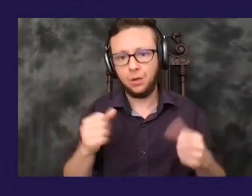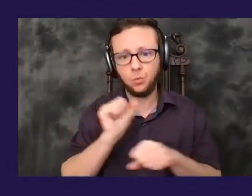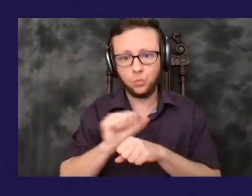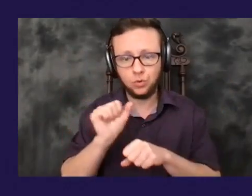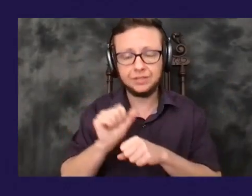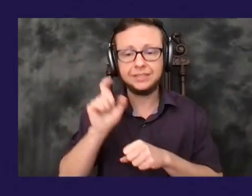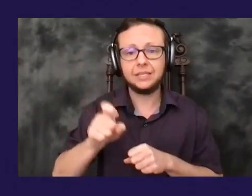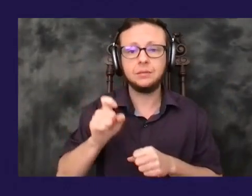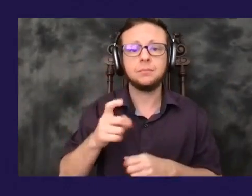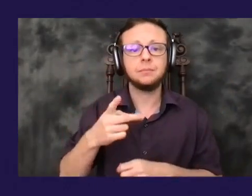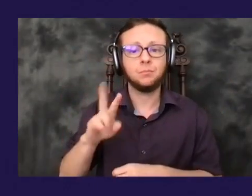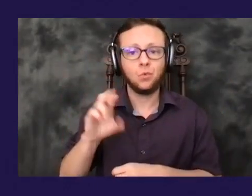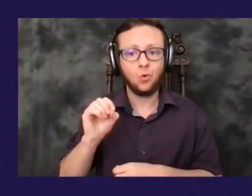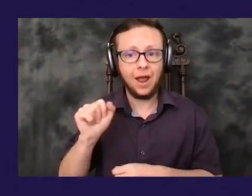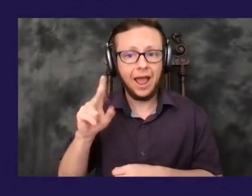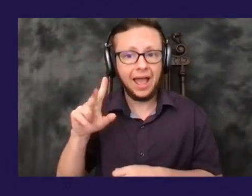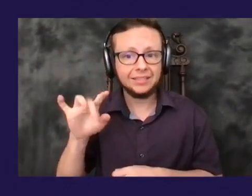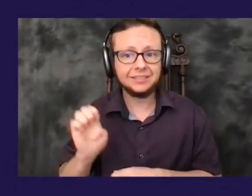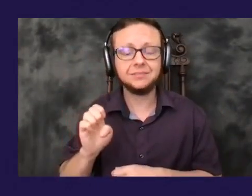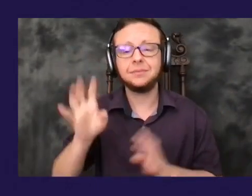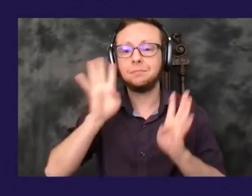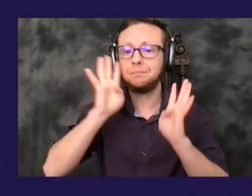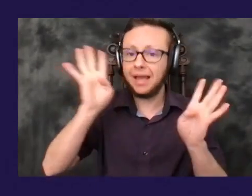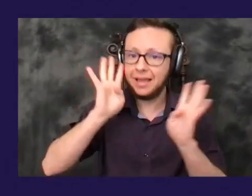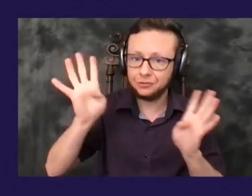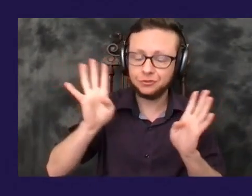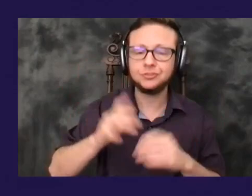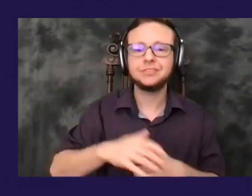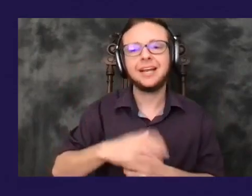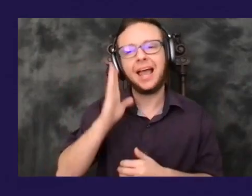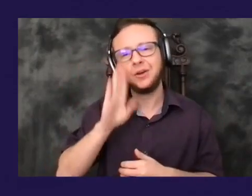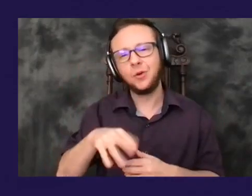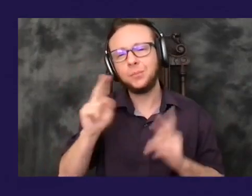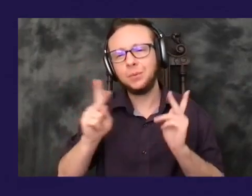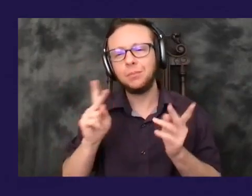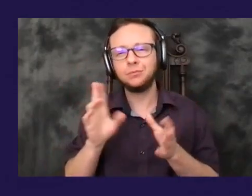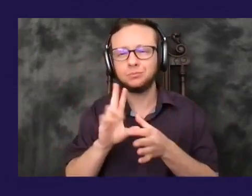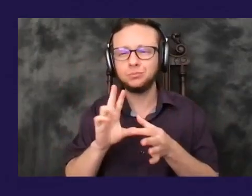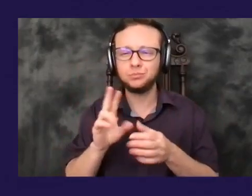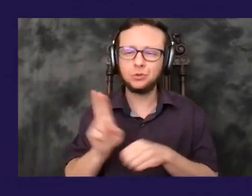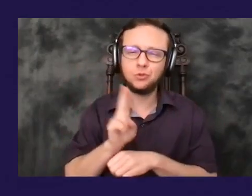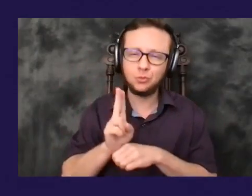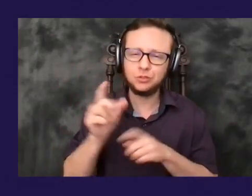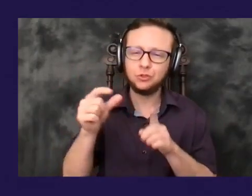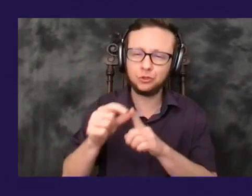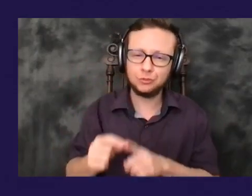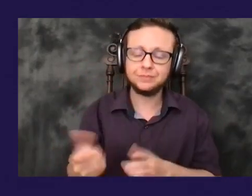and collaborative. I know these are terms that everyone has used so far and will continue using today.